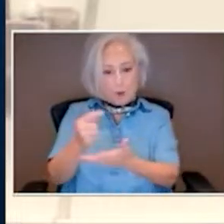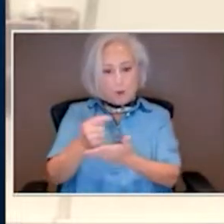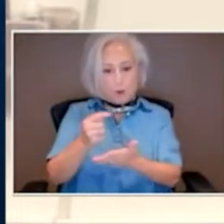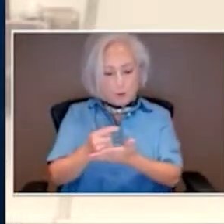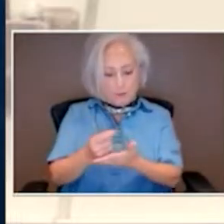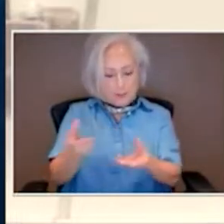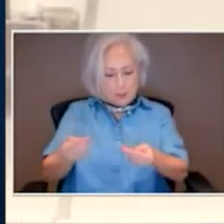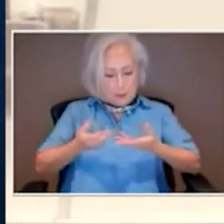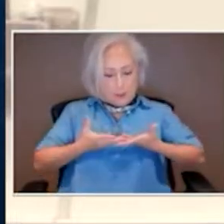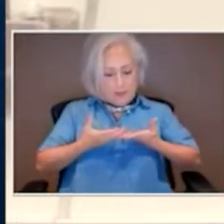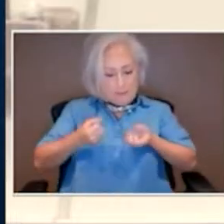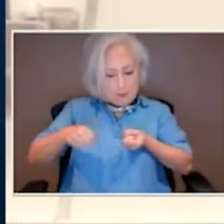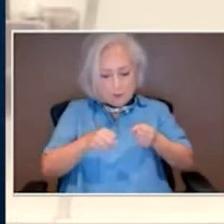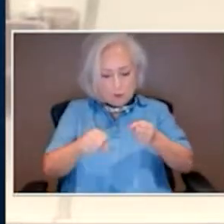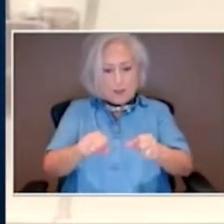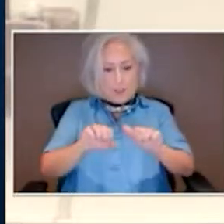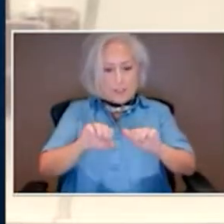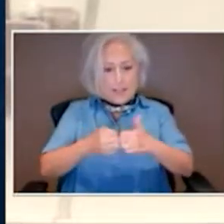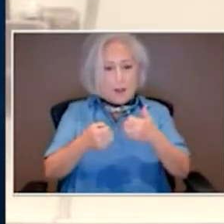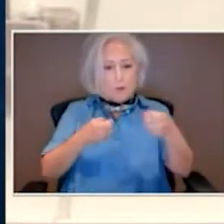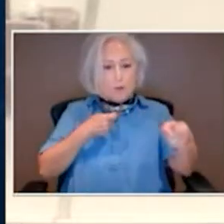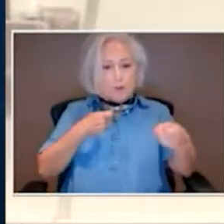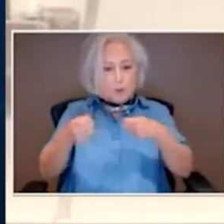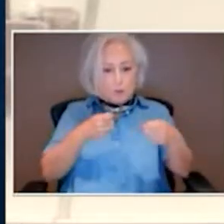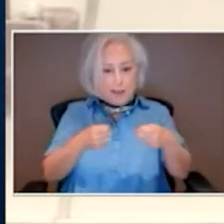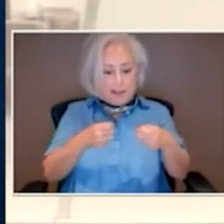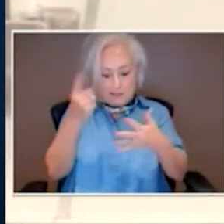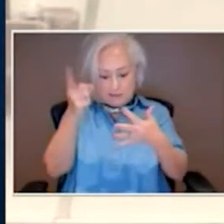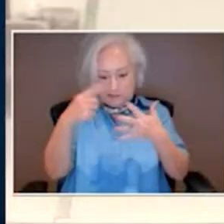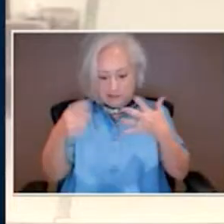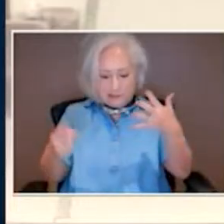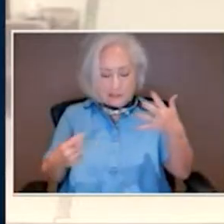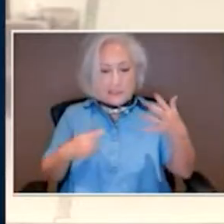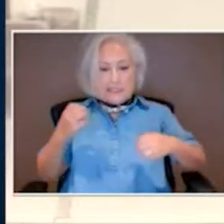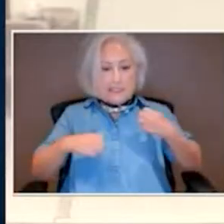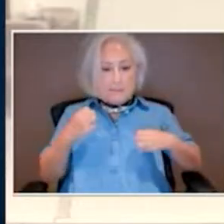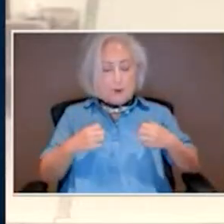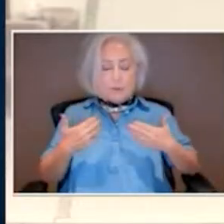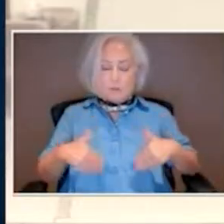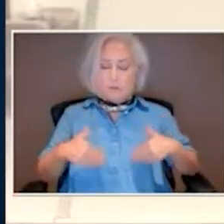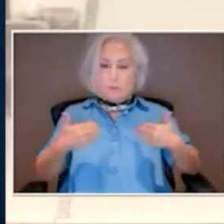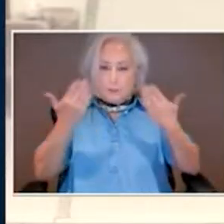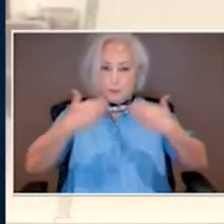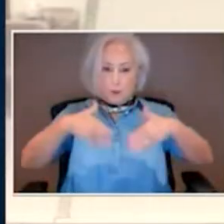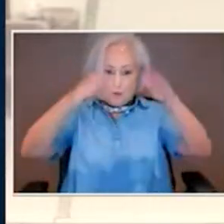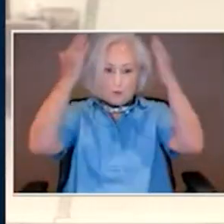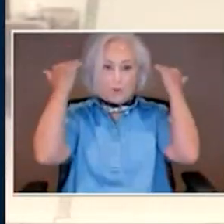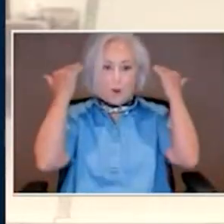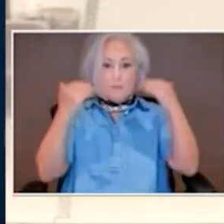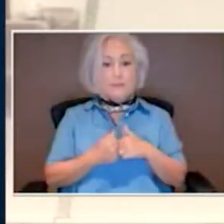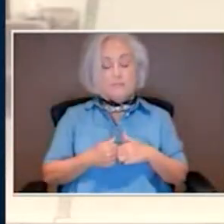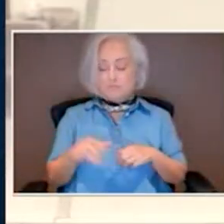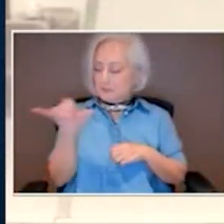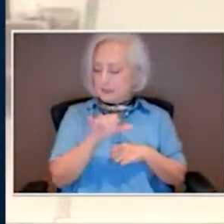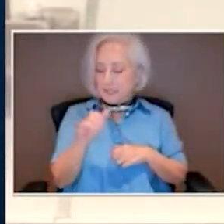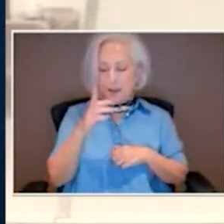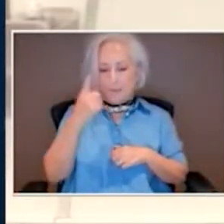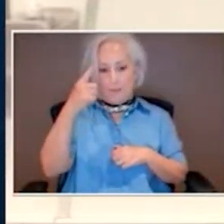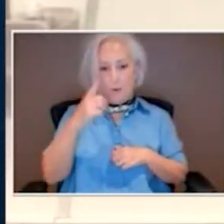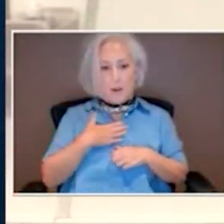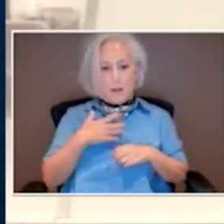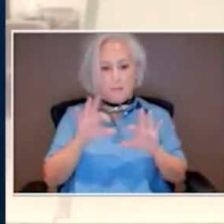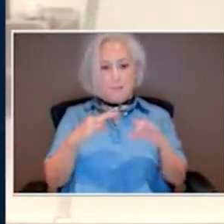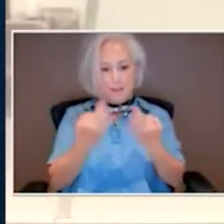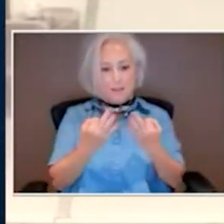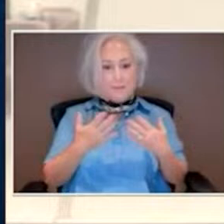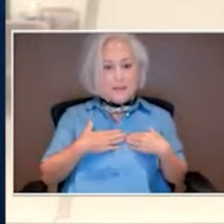strategies on how to handle all these emotions, because it's a lot to handle. Same for my family. My kiddos are